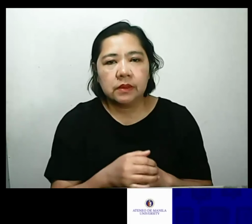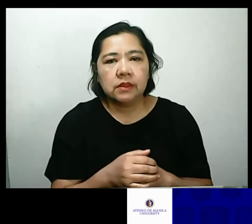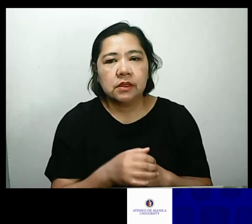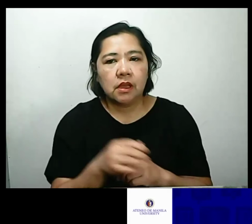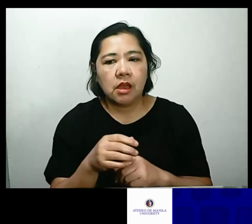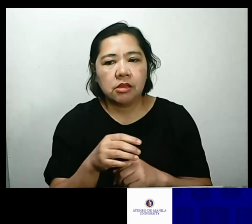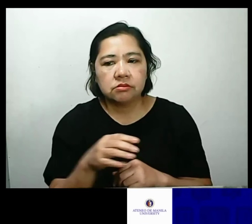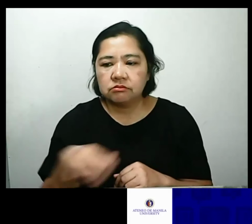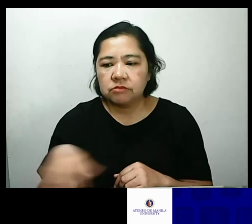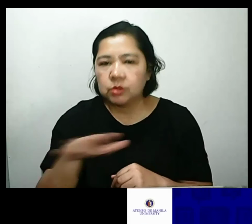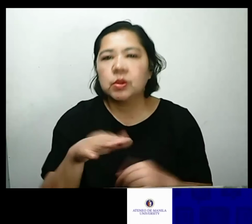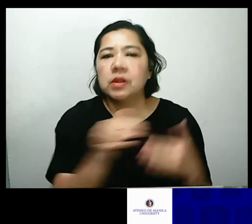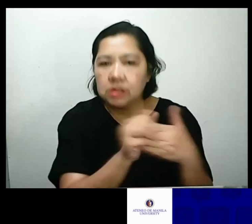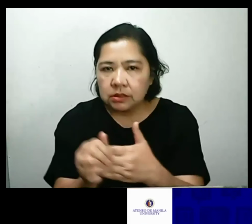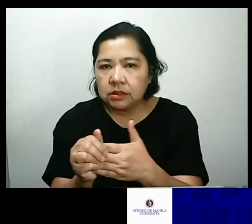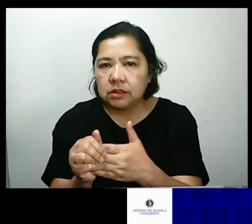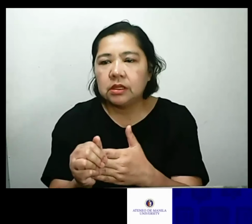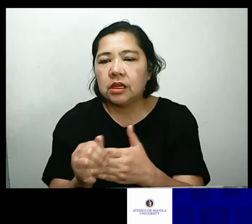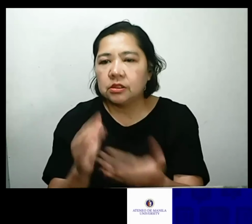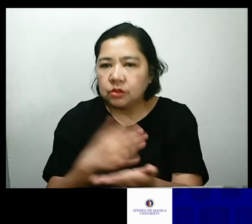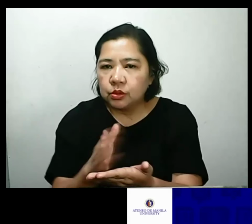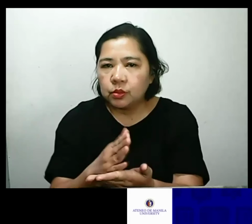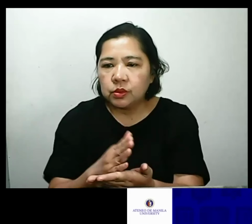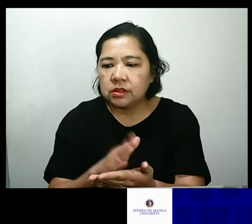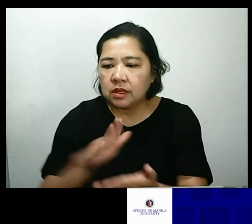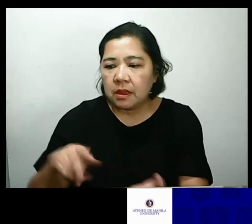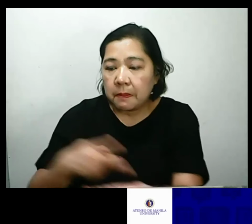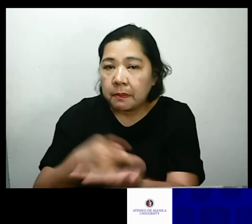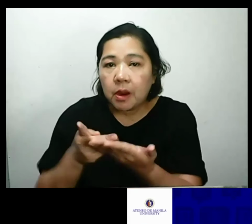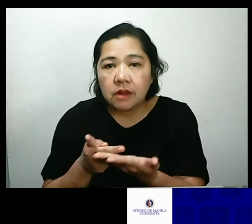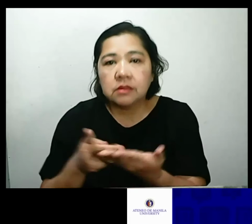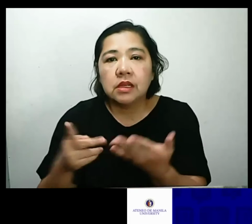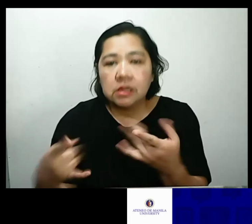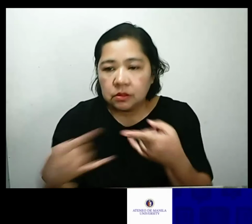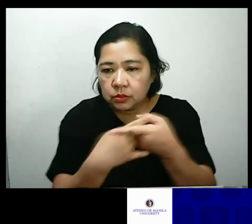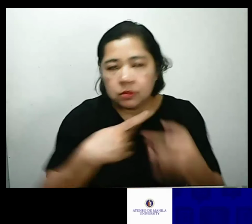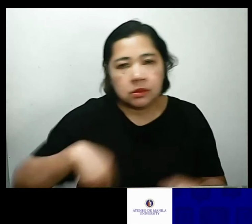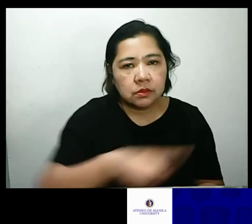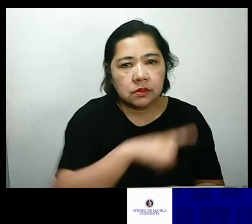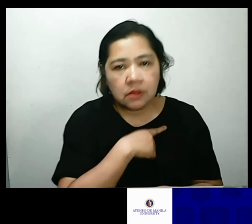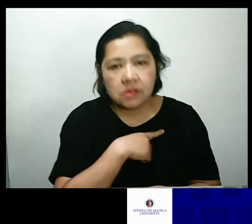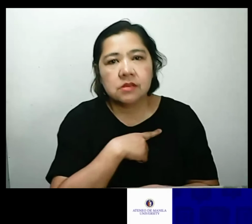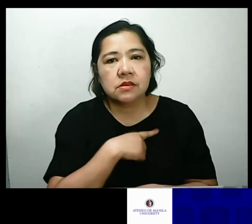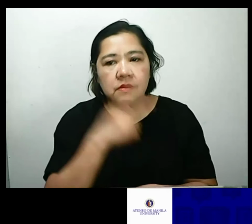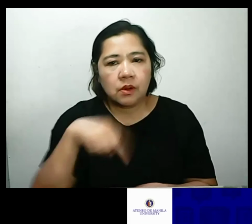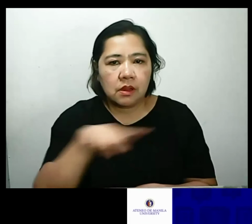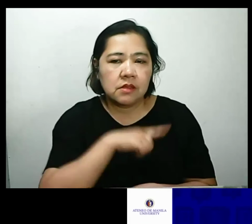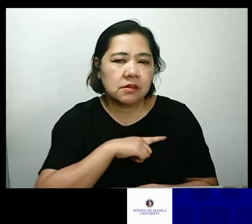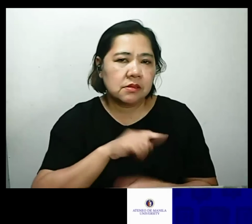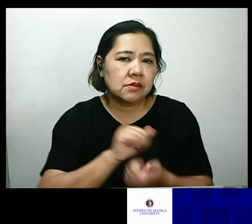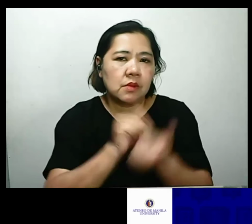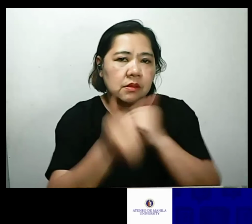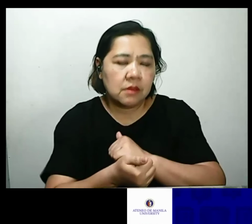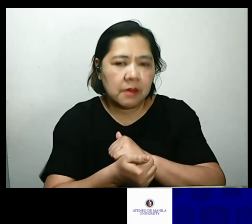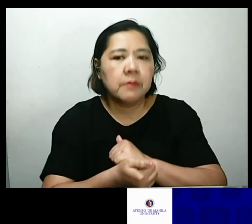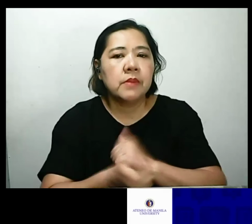leading the way, they are doing their fair share, and they're also contributing to us for us to adapt and mitigate the climate crisis.